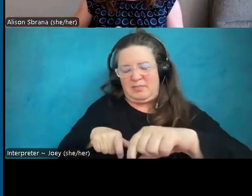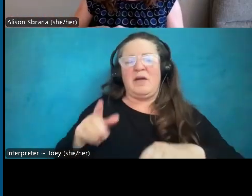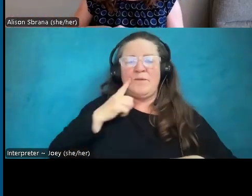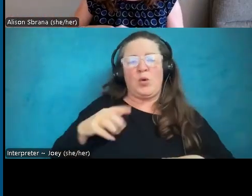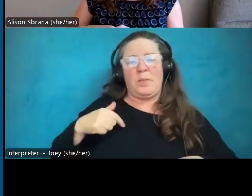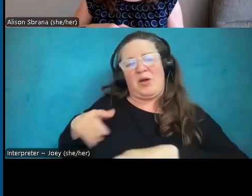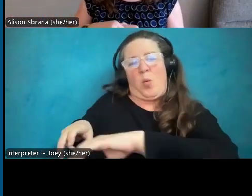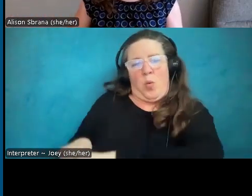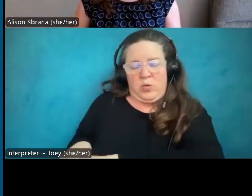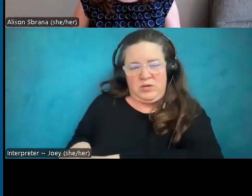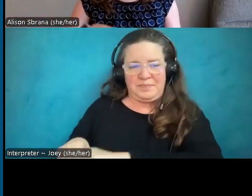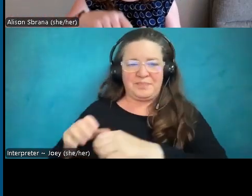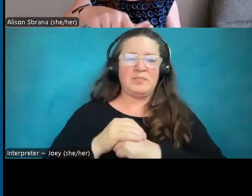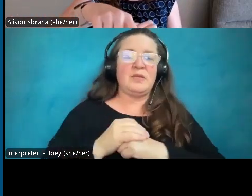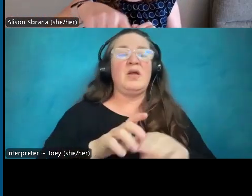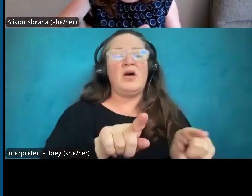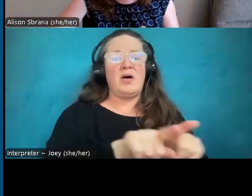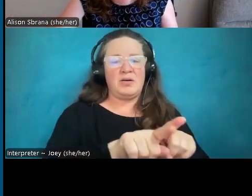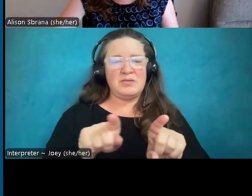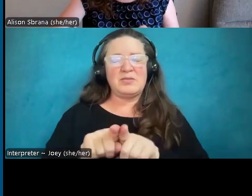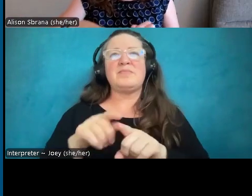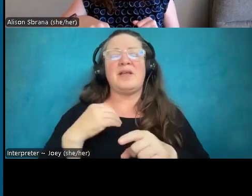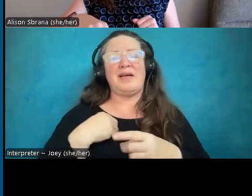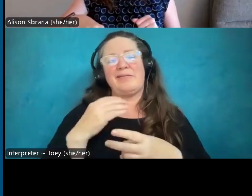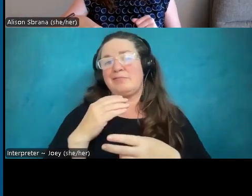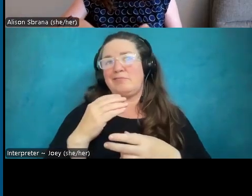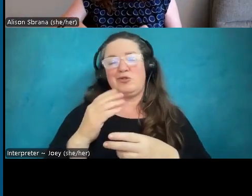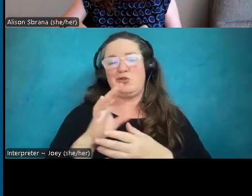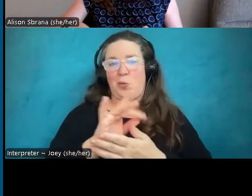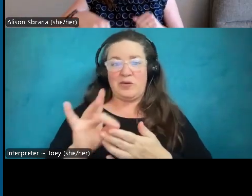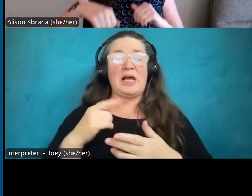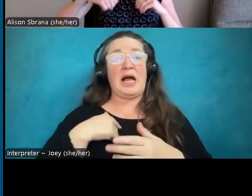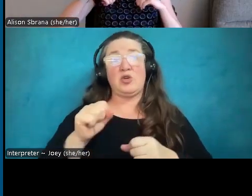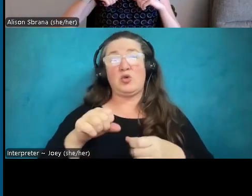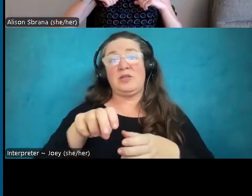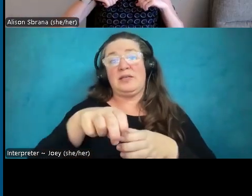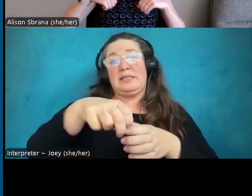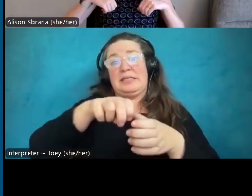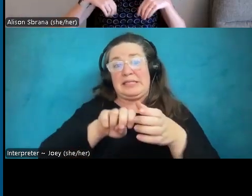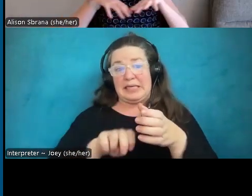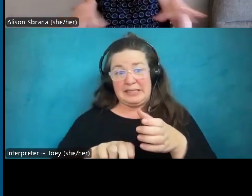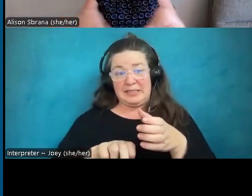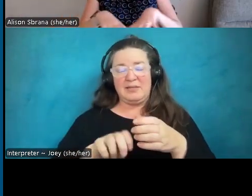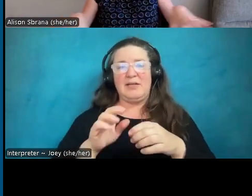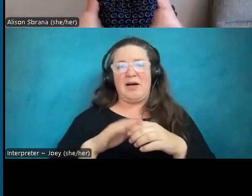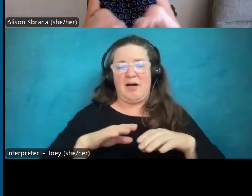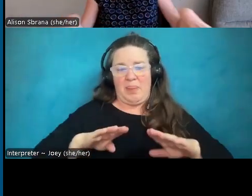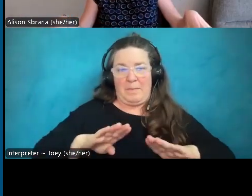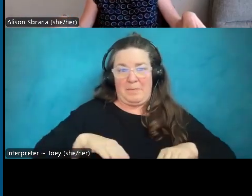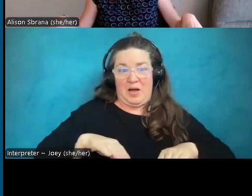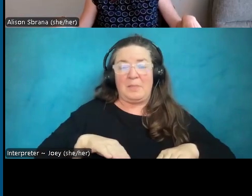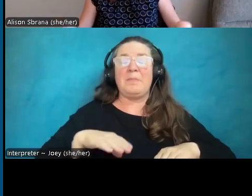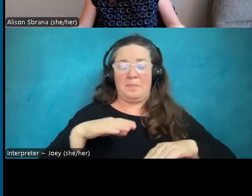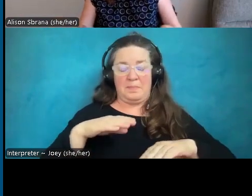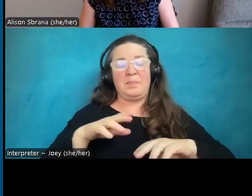also allowed me the option at any time to slide down and sit on the bottom of the boat and lean my back against the bench